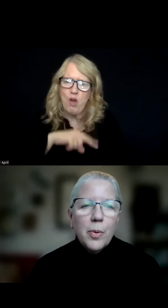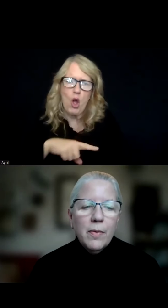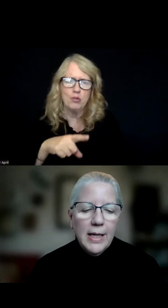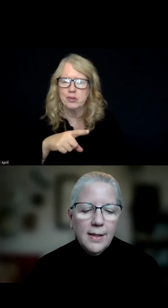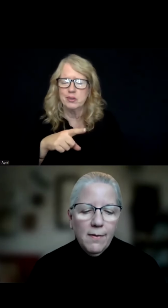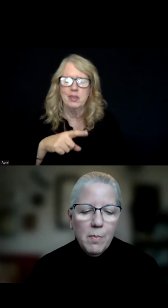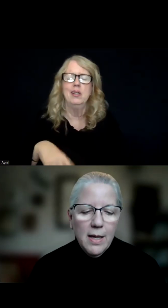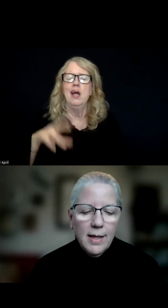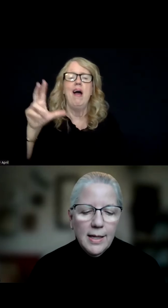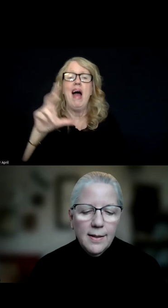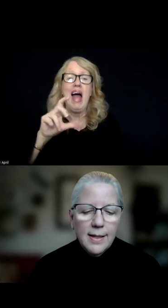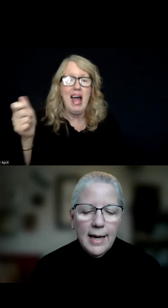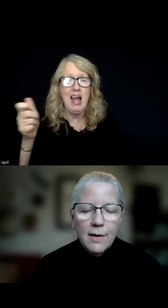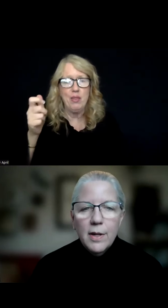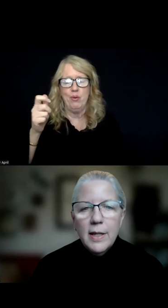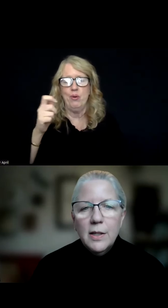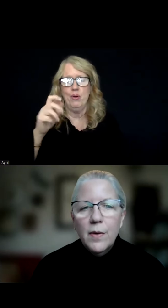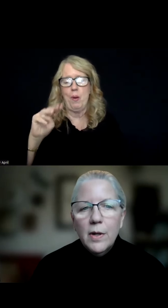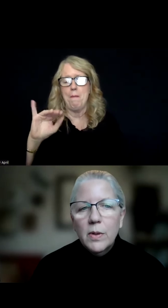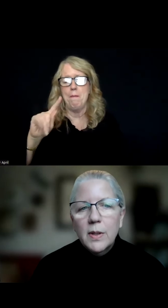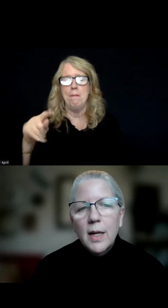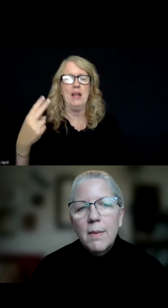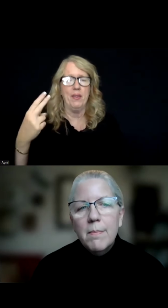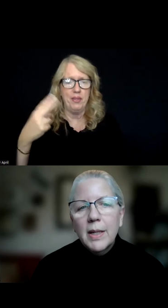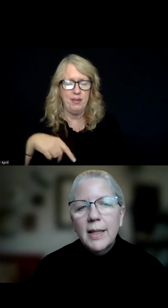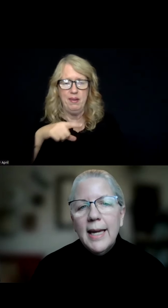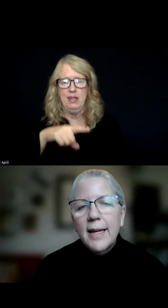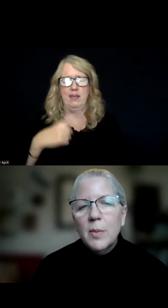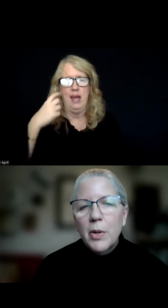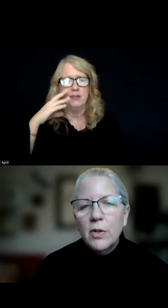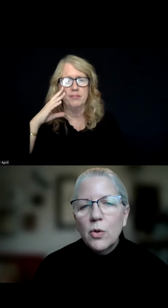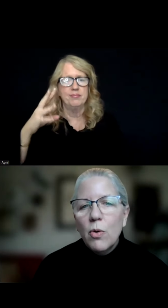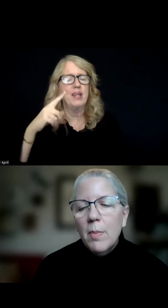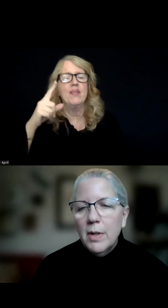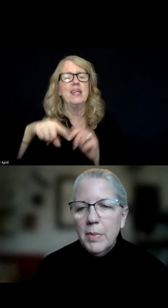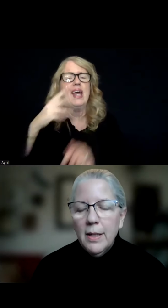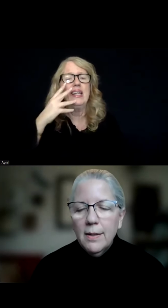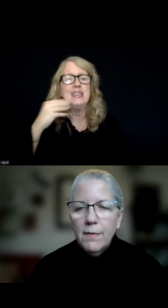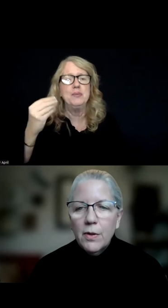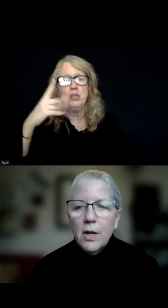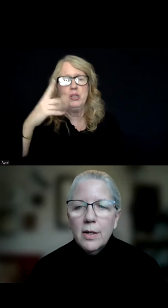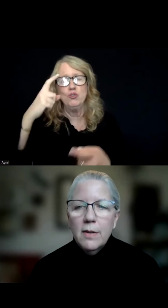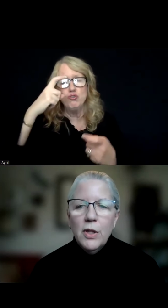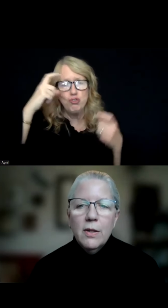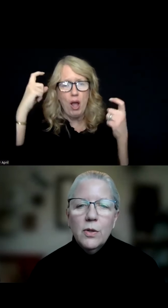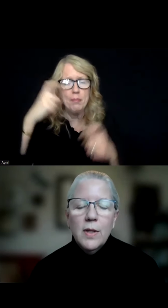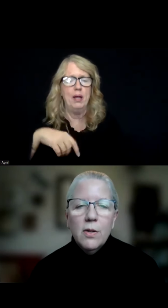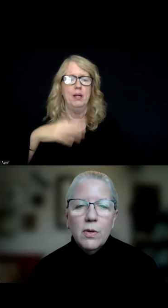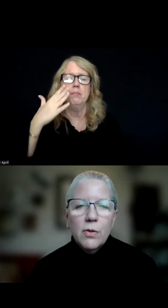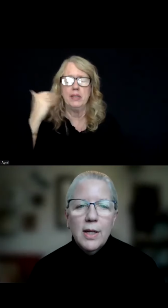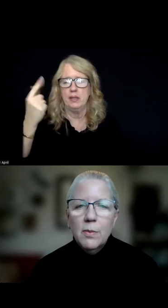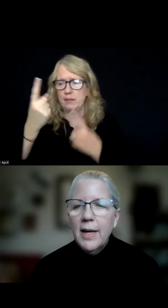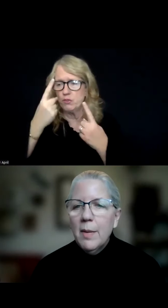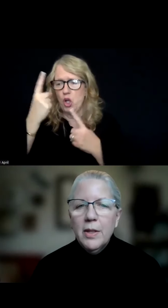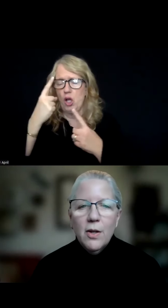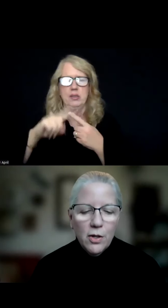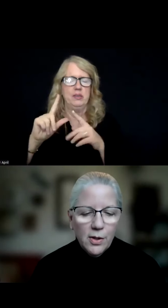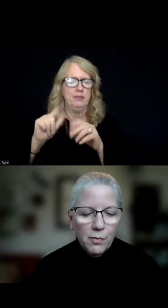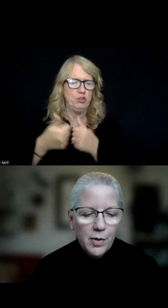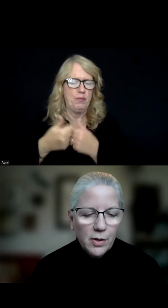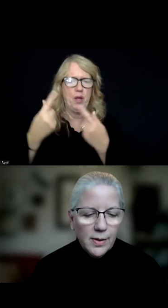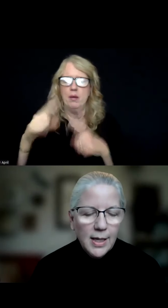Another pervasive myth is that these folks can't experience trauma because of their cognitive challenges. They don't understand what's